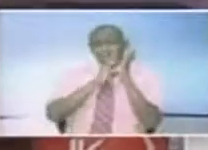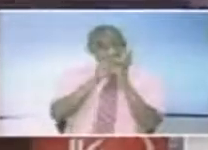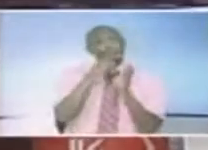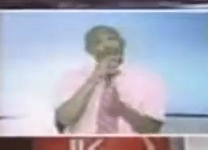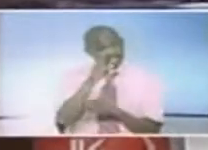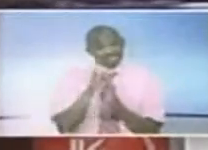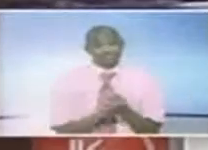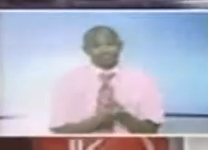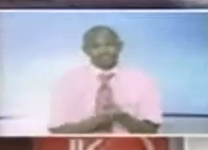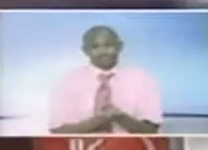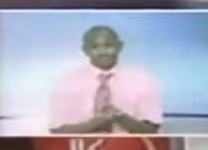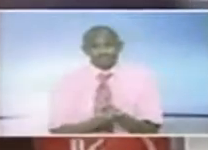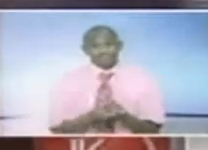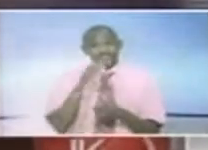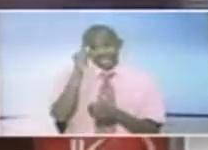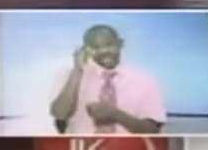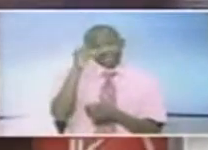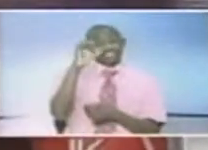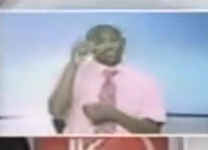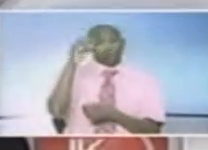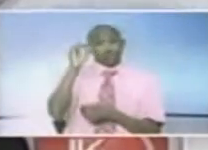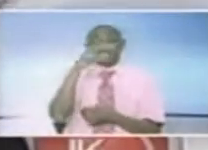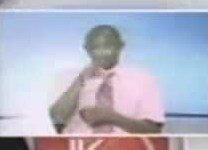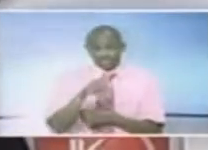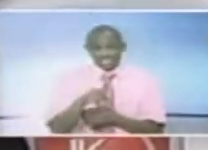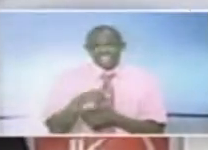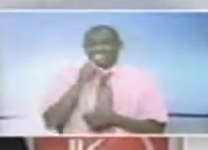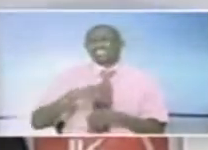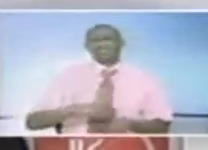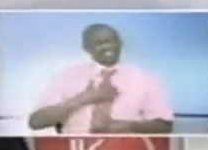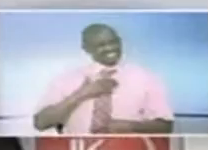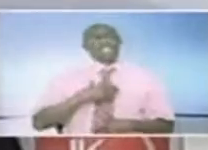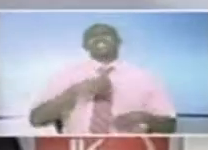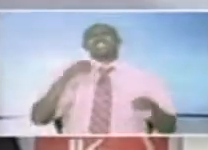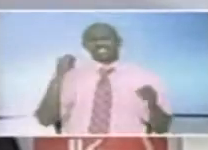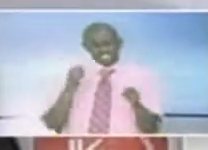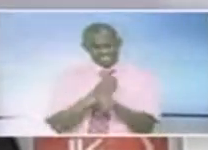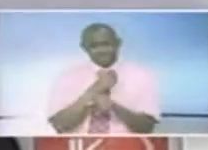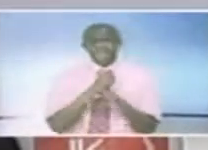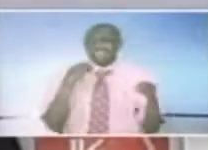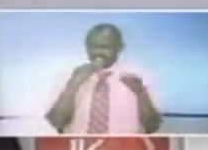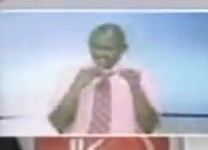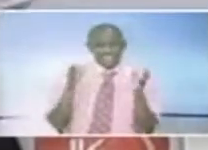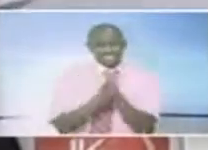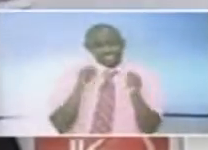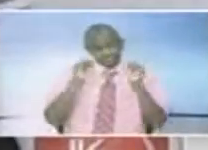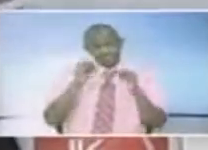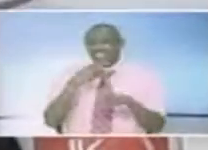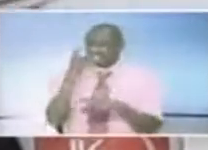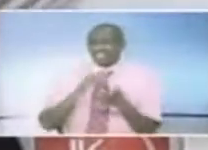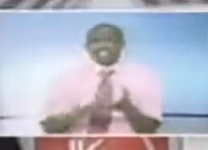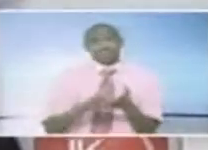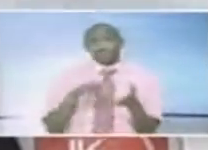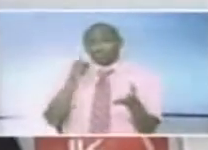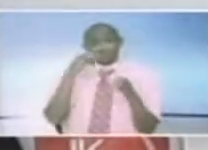guy. Asiko Wala says, what a guest. Inability is not disability, neither is it liability.